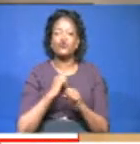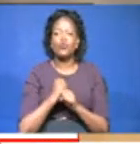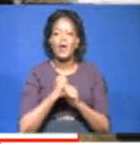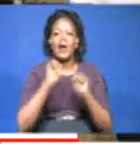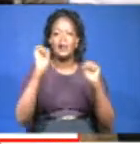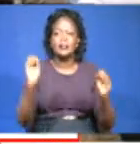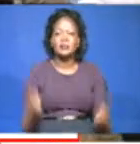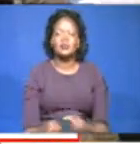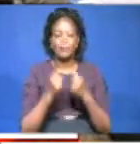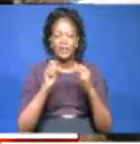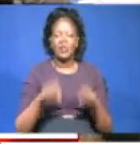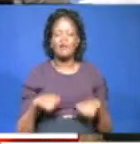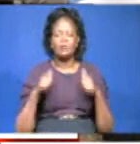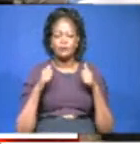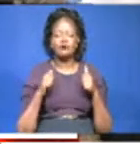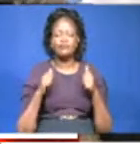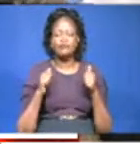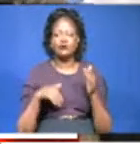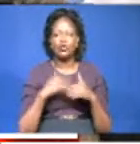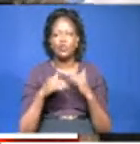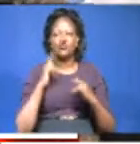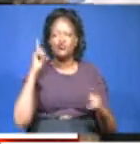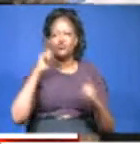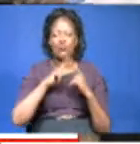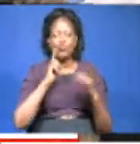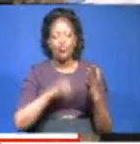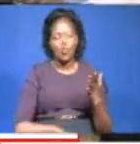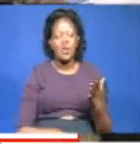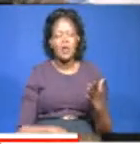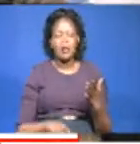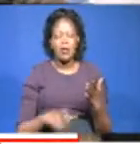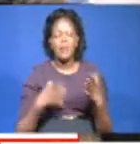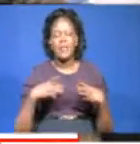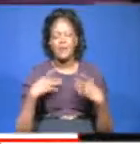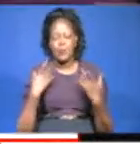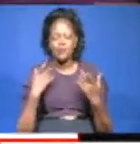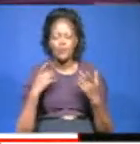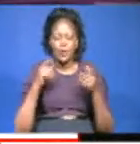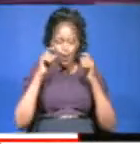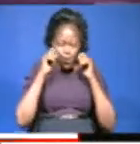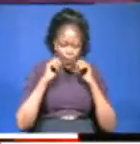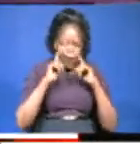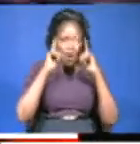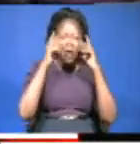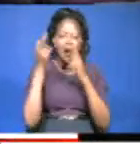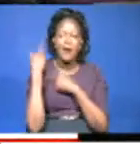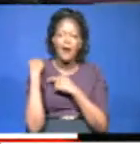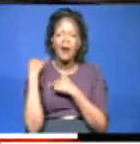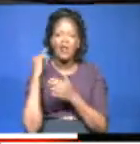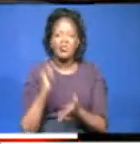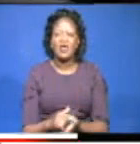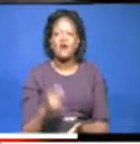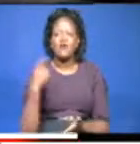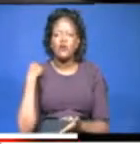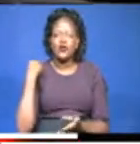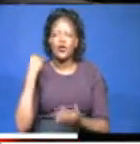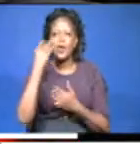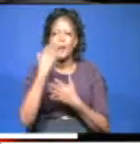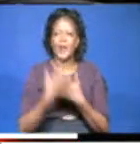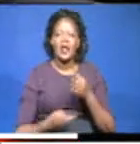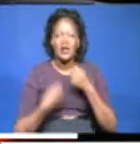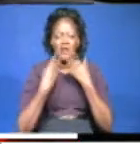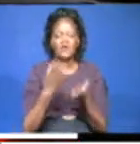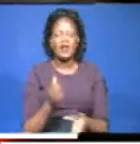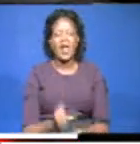lives. All these aim at drawing people's attention to the role that voluntary blood donations play in saving